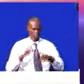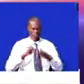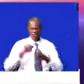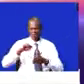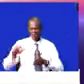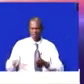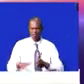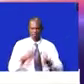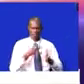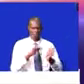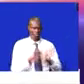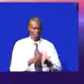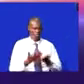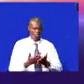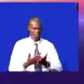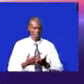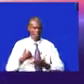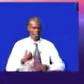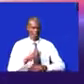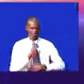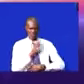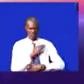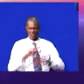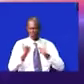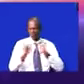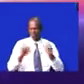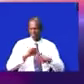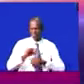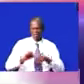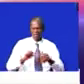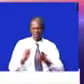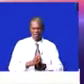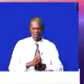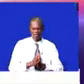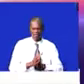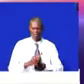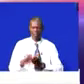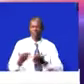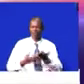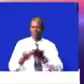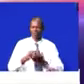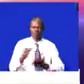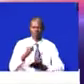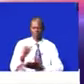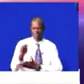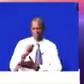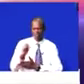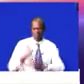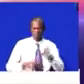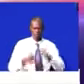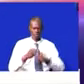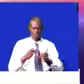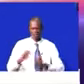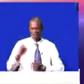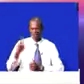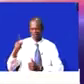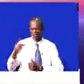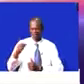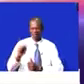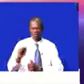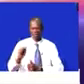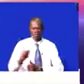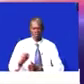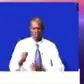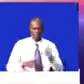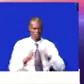kaunti onogo ni mondo mi kik gibed koda luoro ewi mar jous gas mano mabende iluongo ni mgas